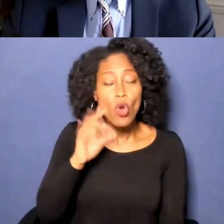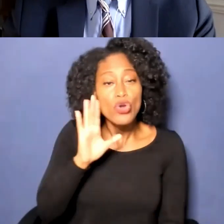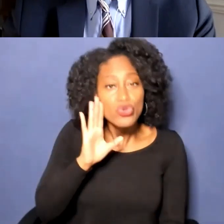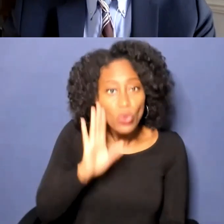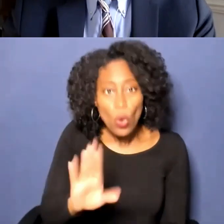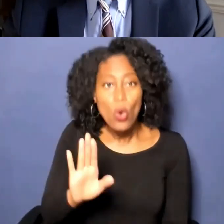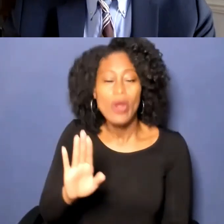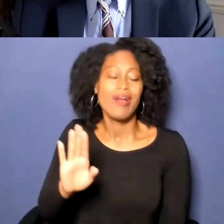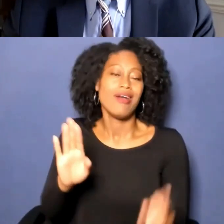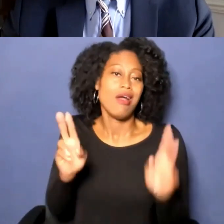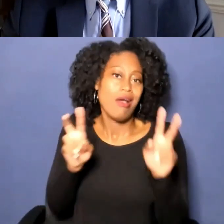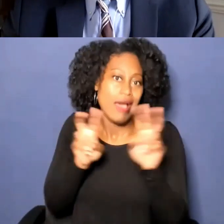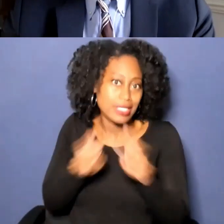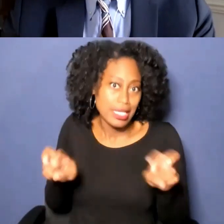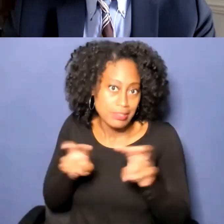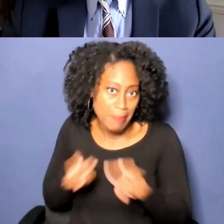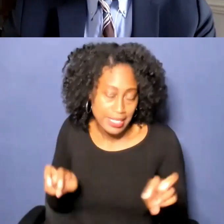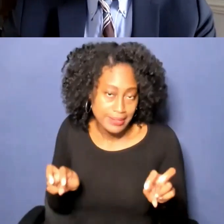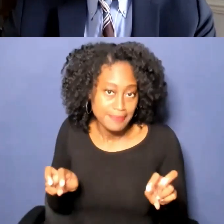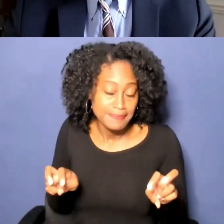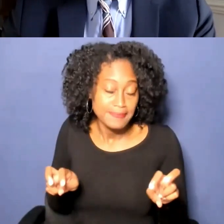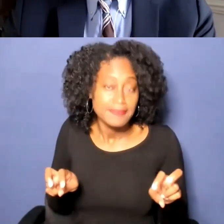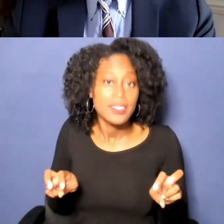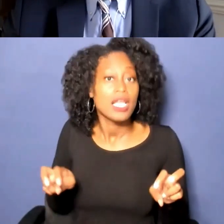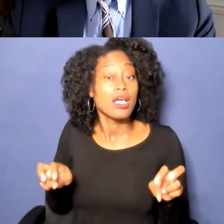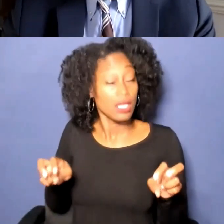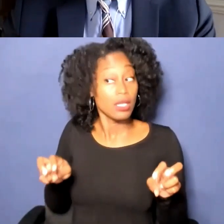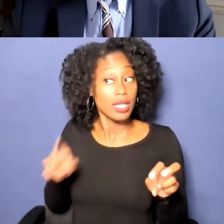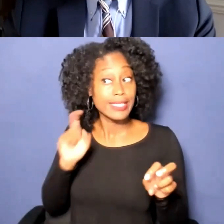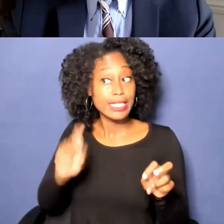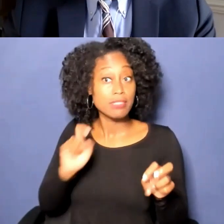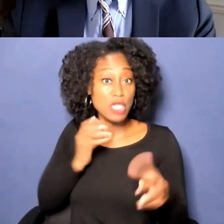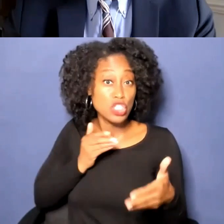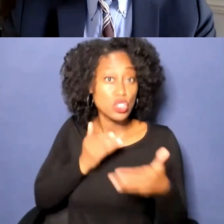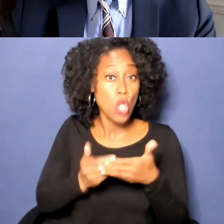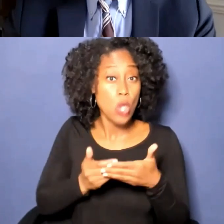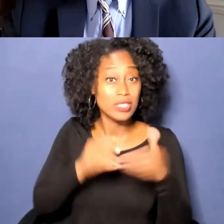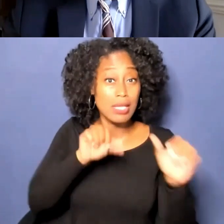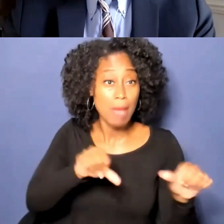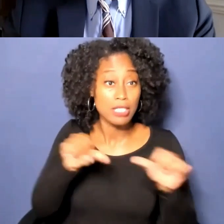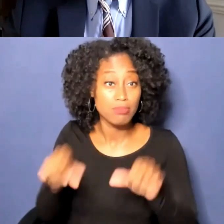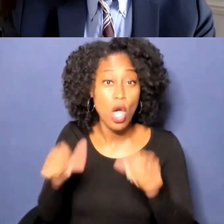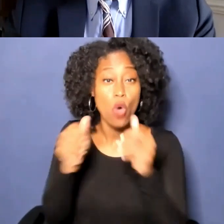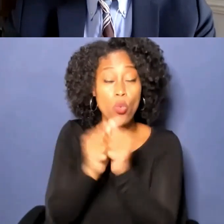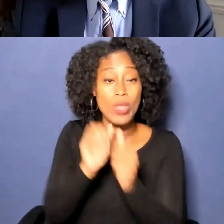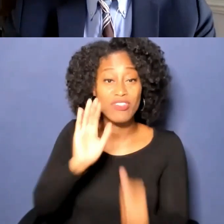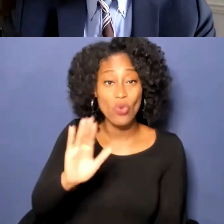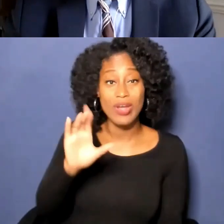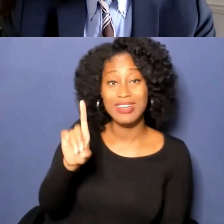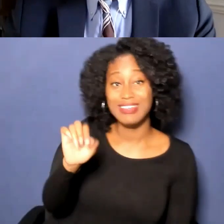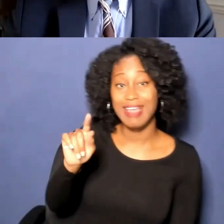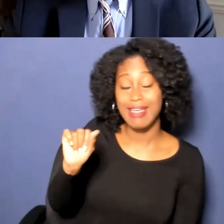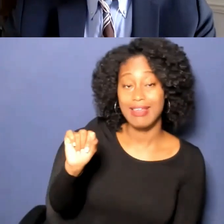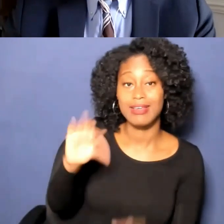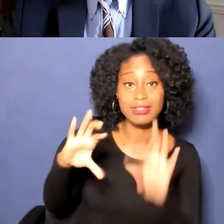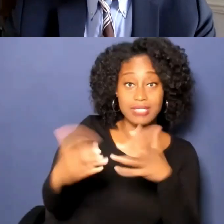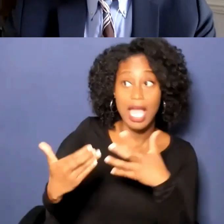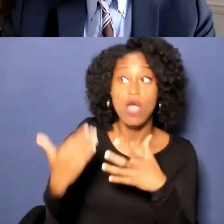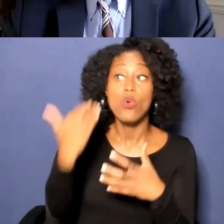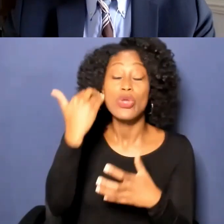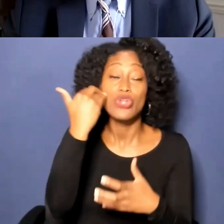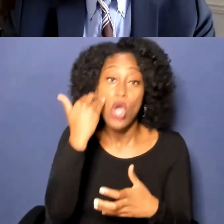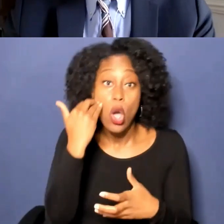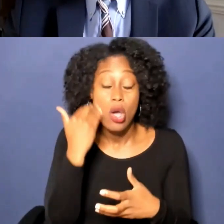fact as close to what we could know with the data set we have, and that the prediction that we're making